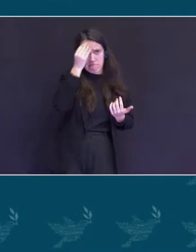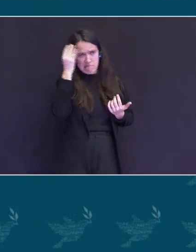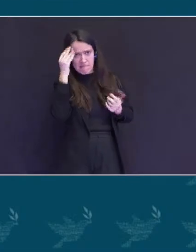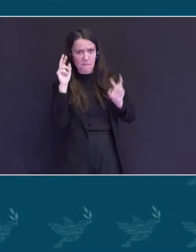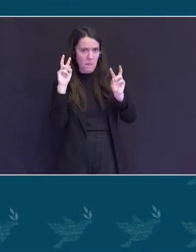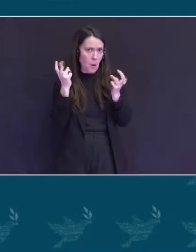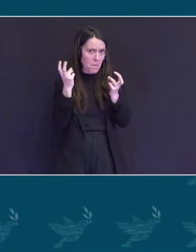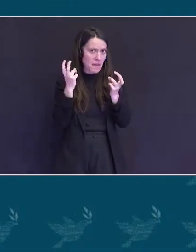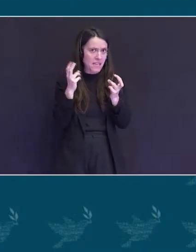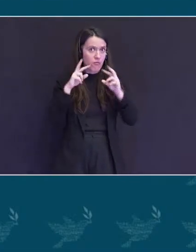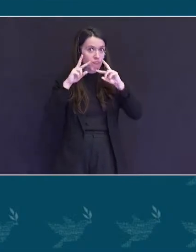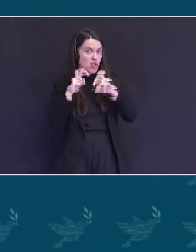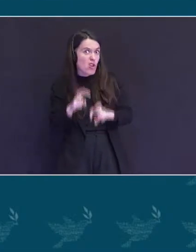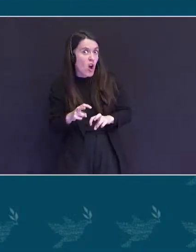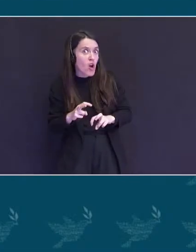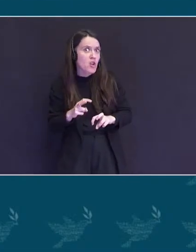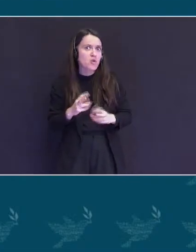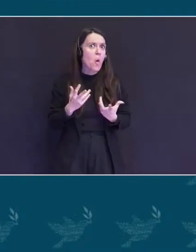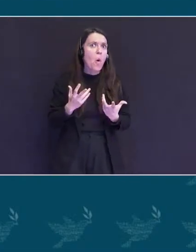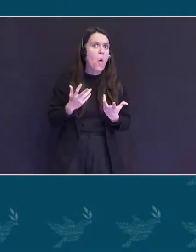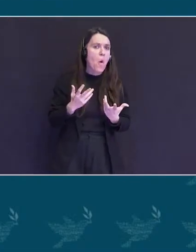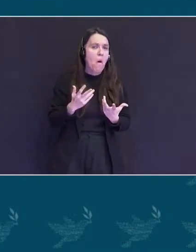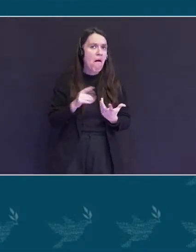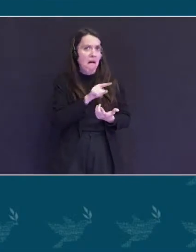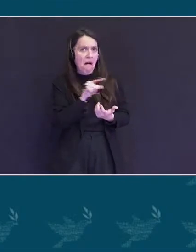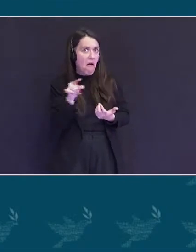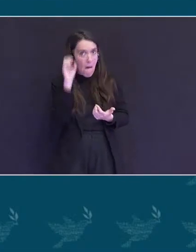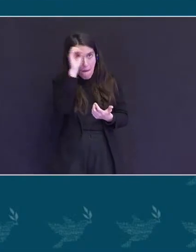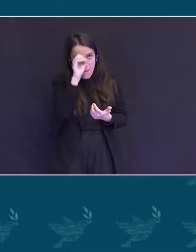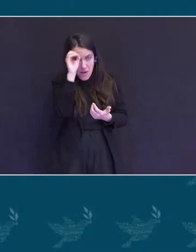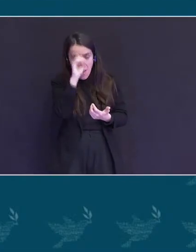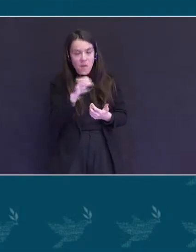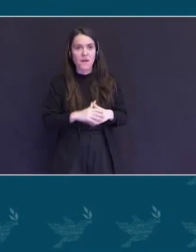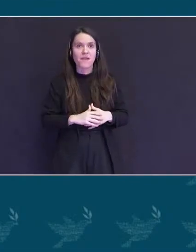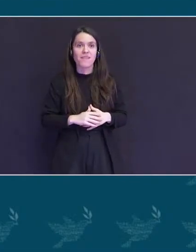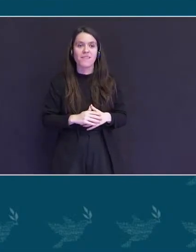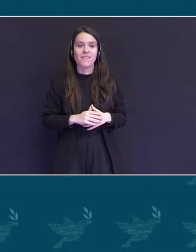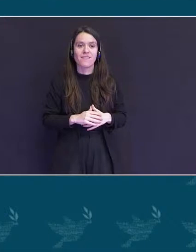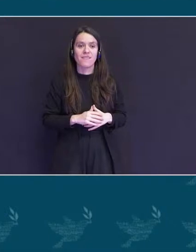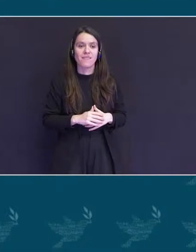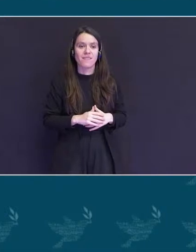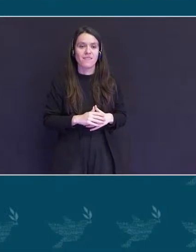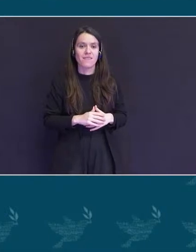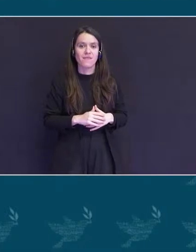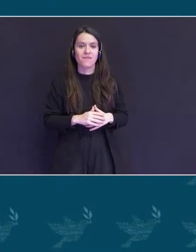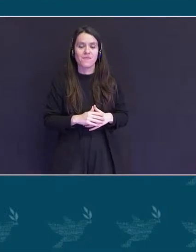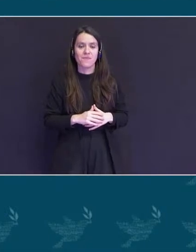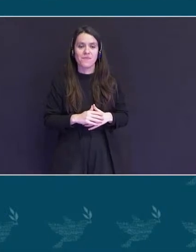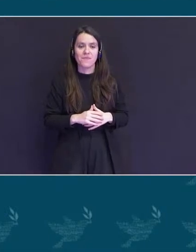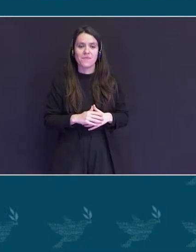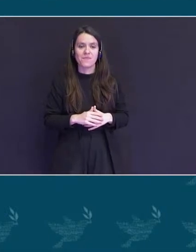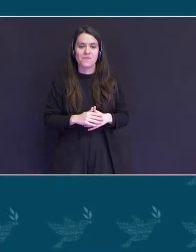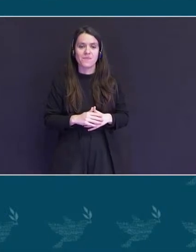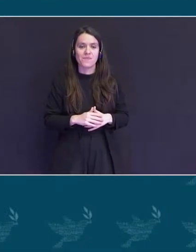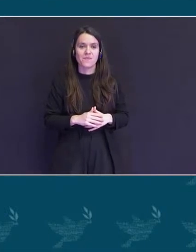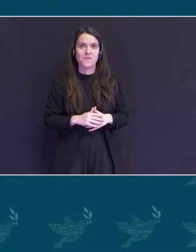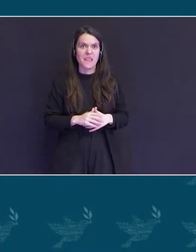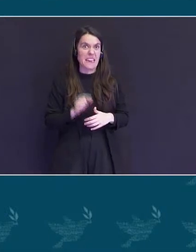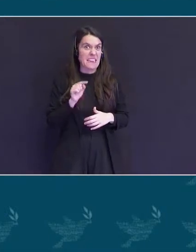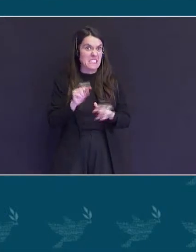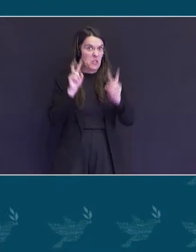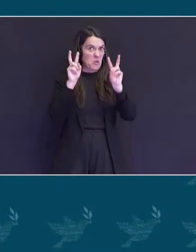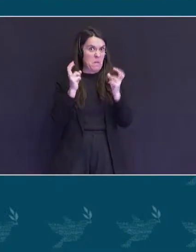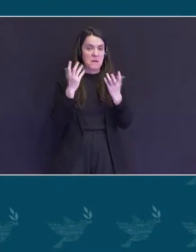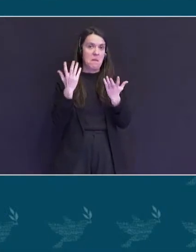about researching and looking into, or is this kind of something that is not playing